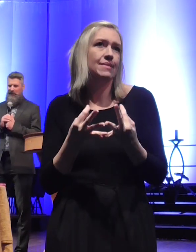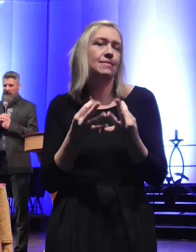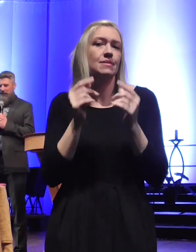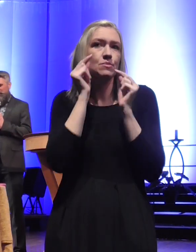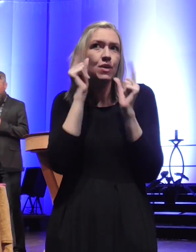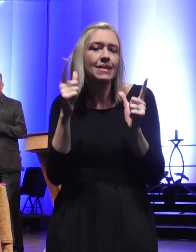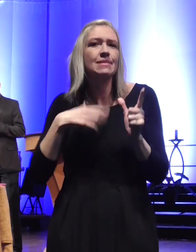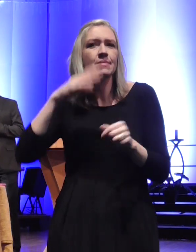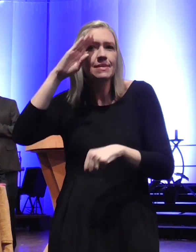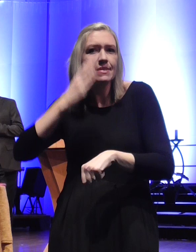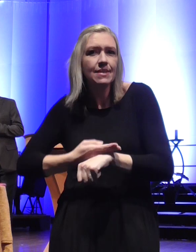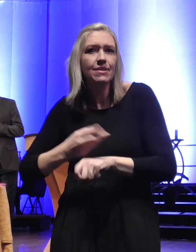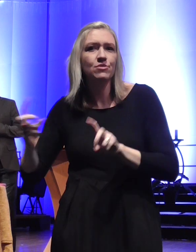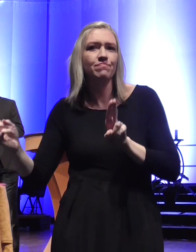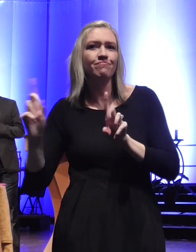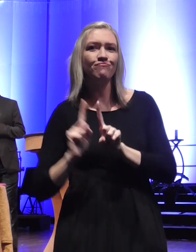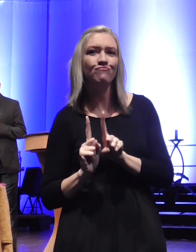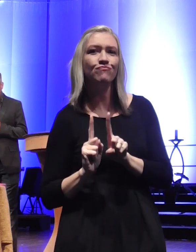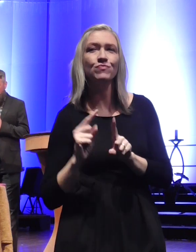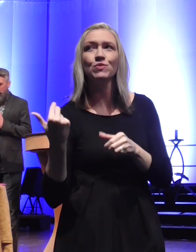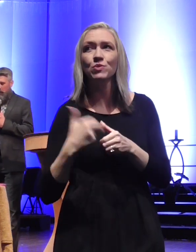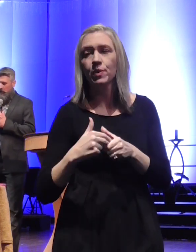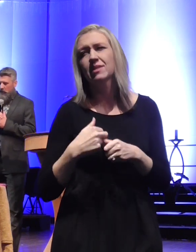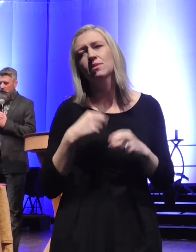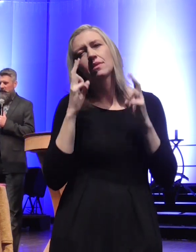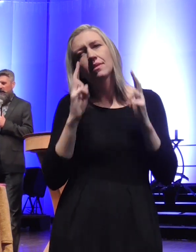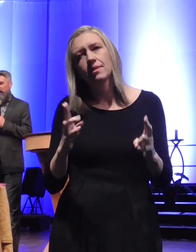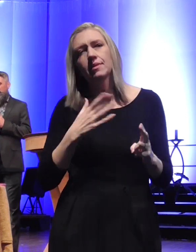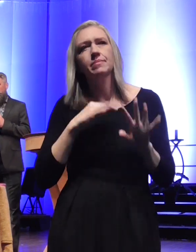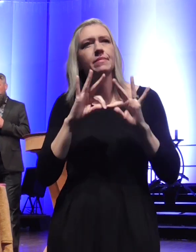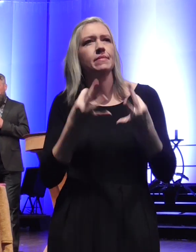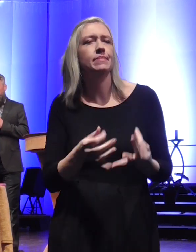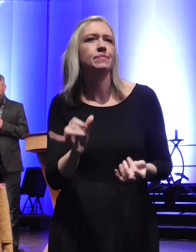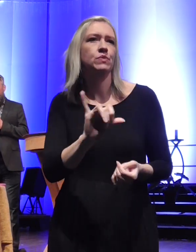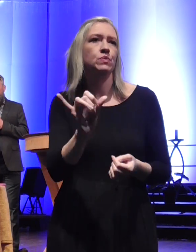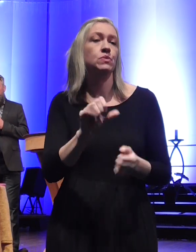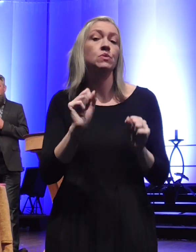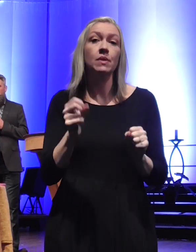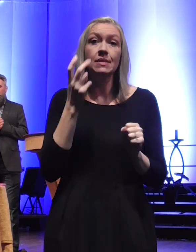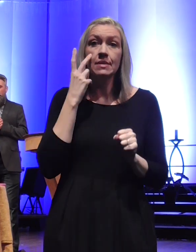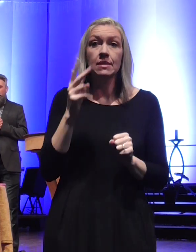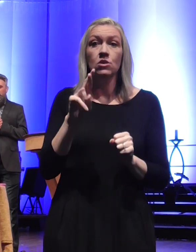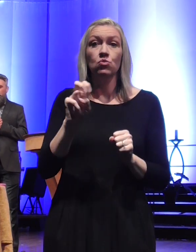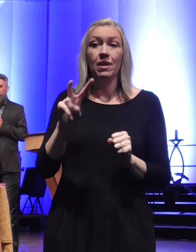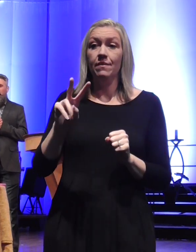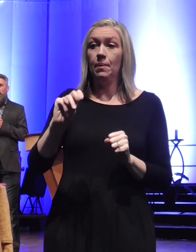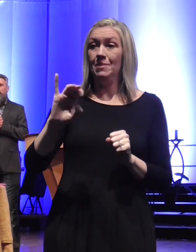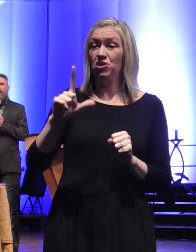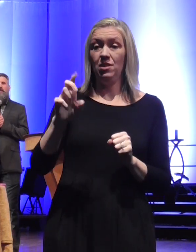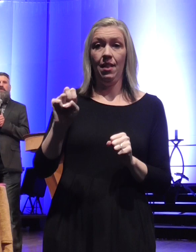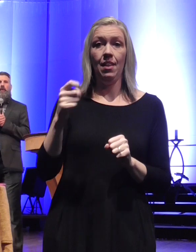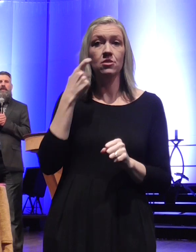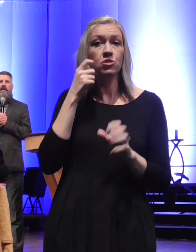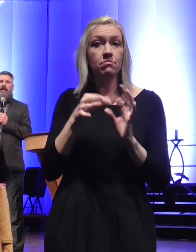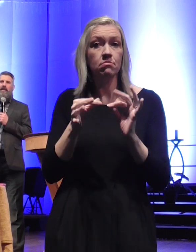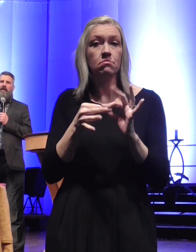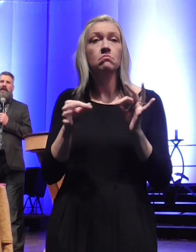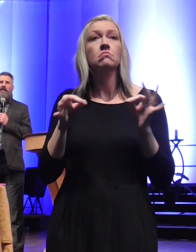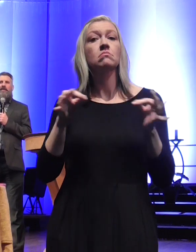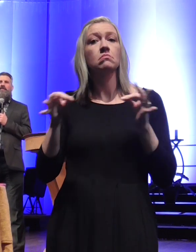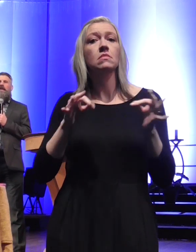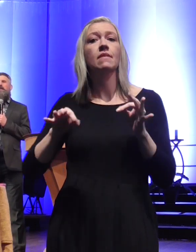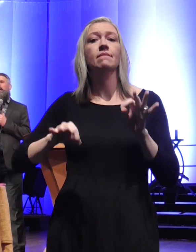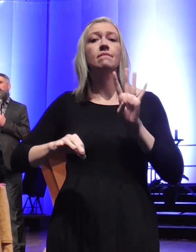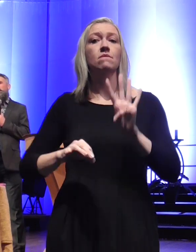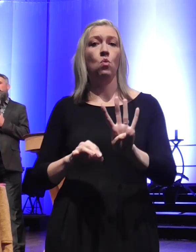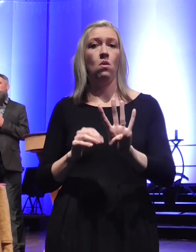this process. So I just honor my family in this today, too. So you'll see, as Reverend Michelle said, that there are 4 candles. This is the 4th day, yet